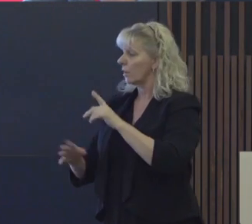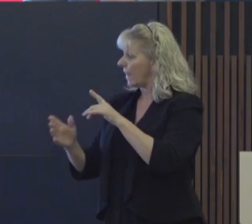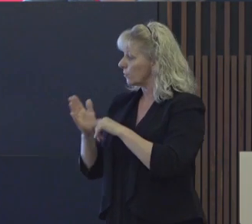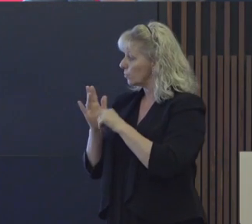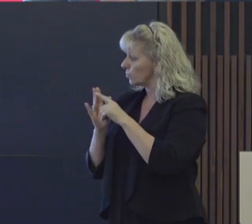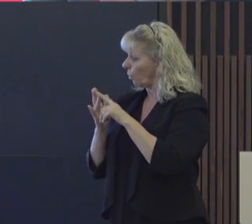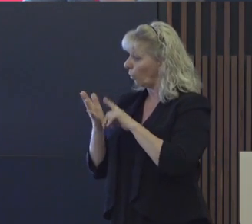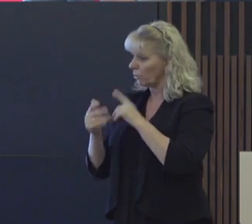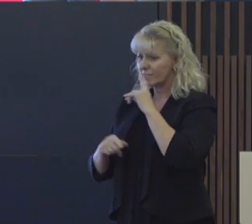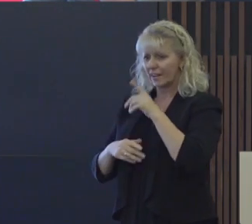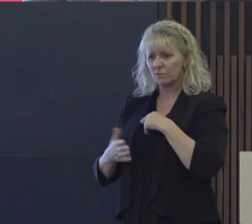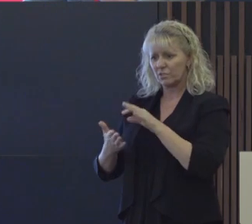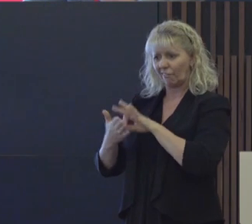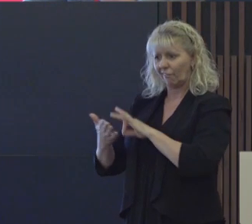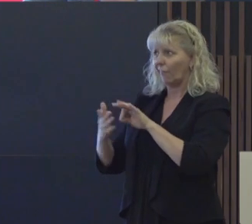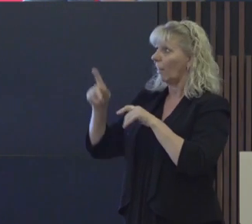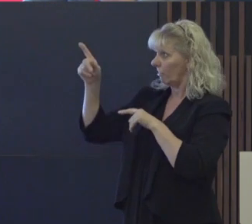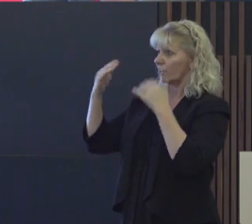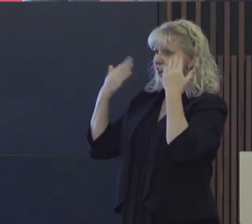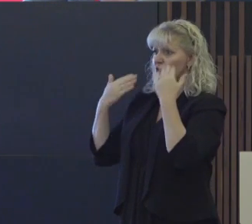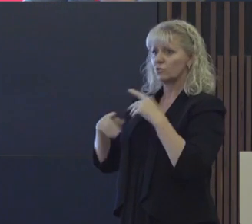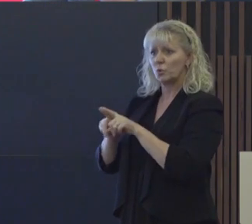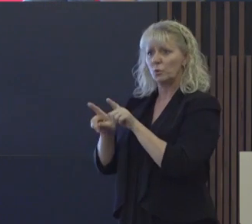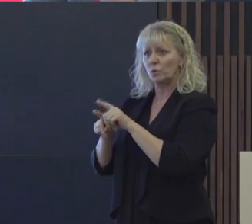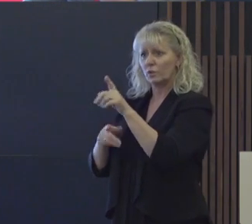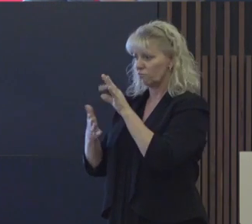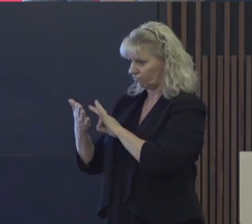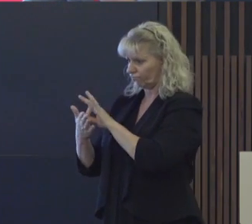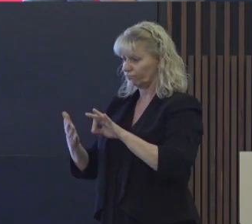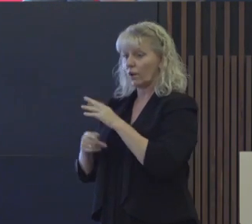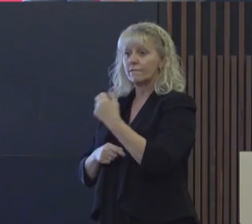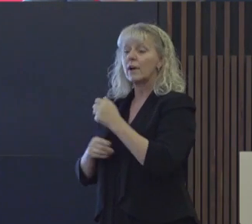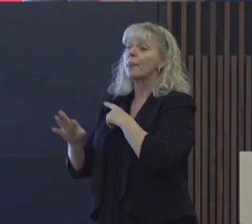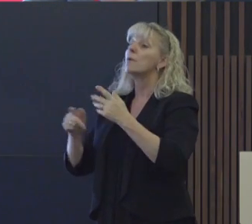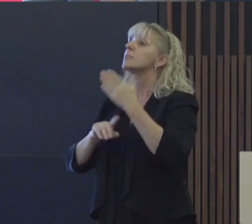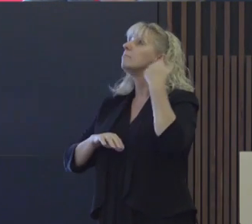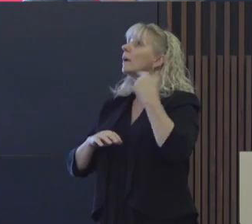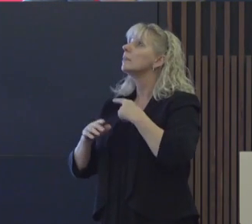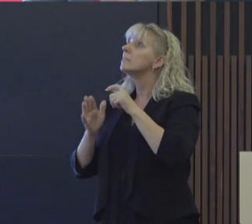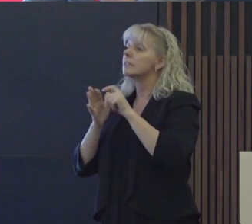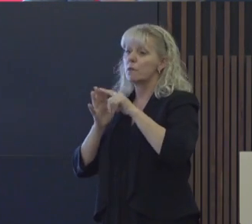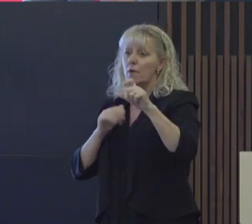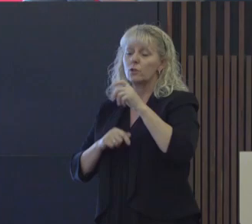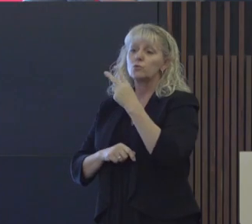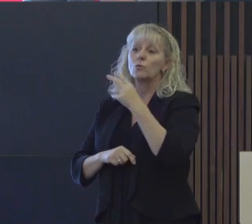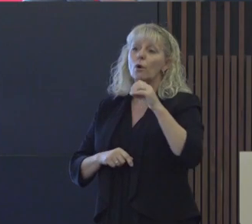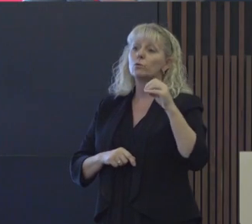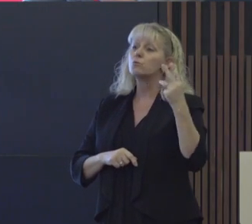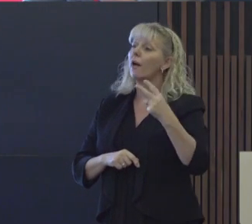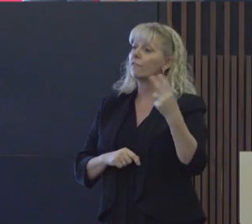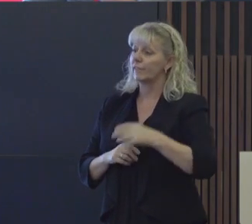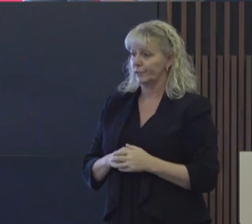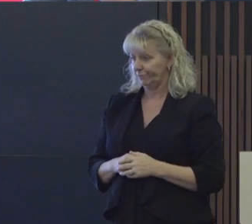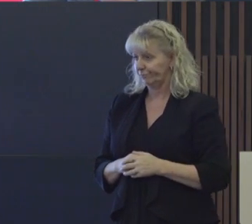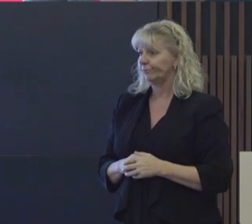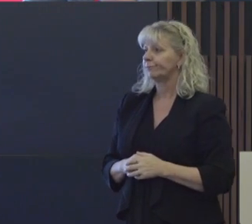discriminatory, so were the judges. And so this was back in December 2012, and